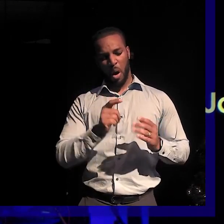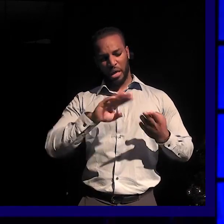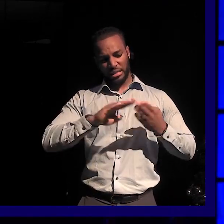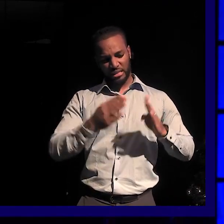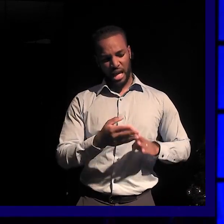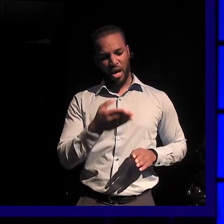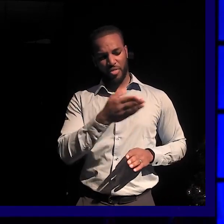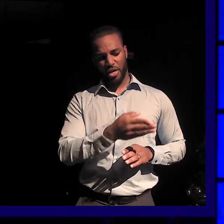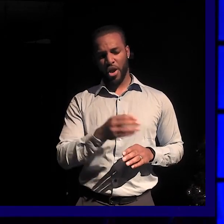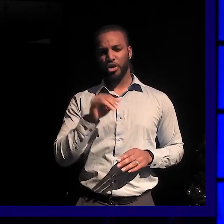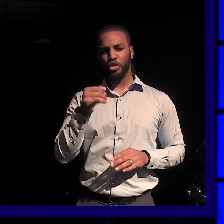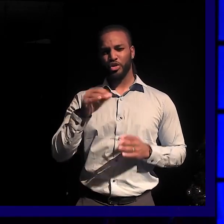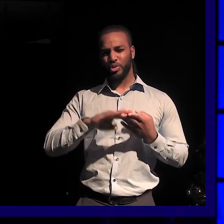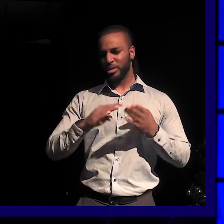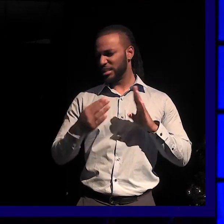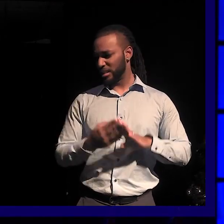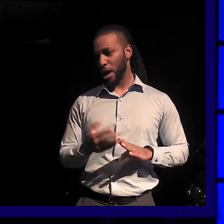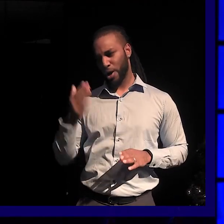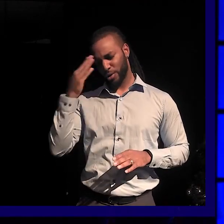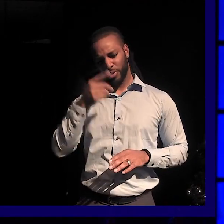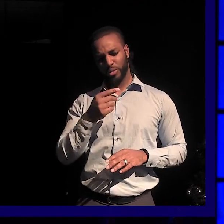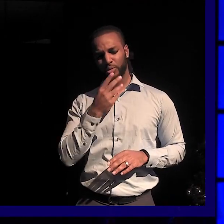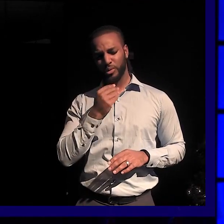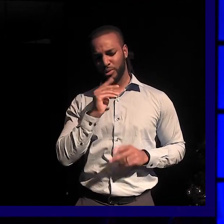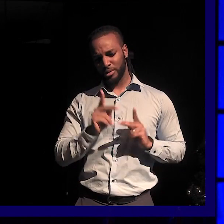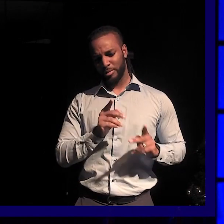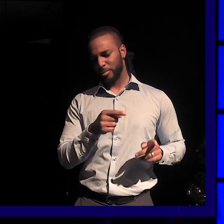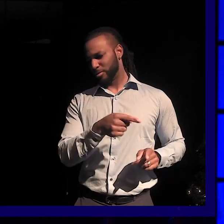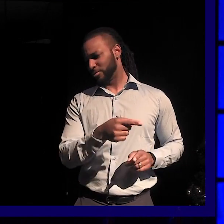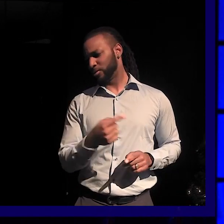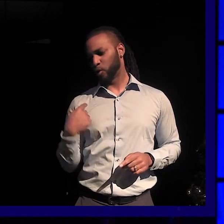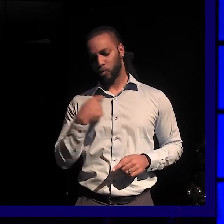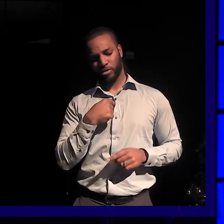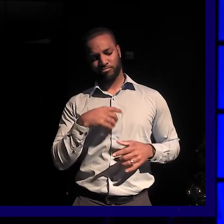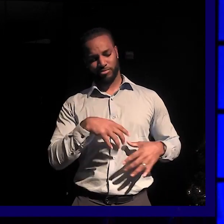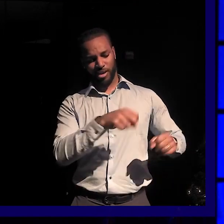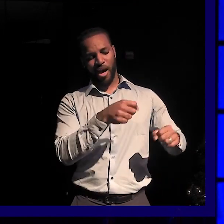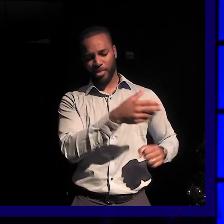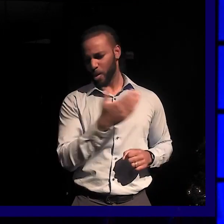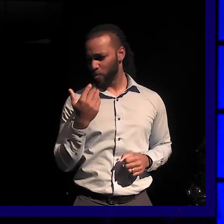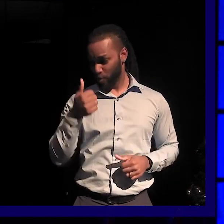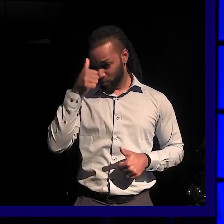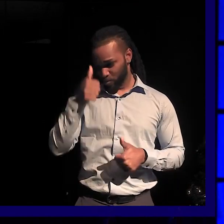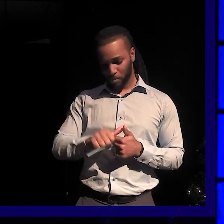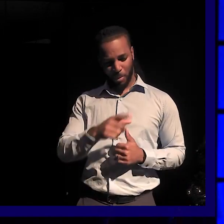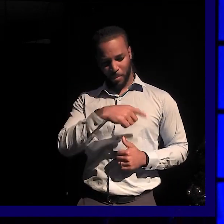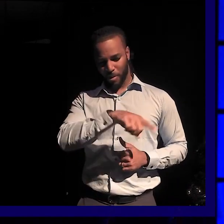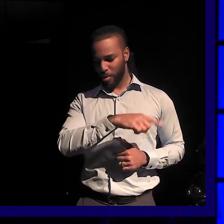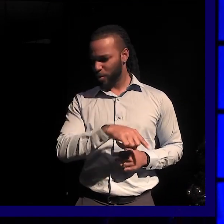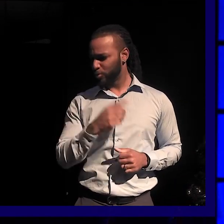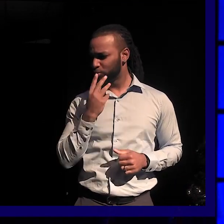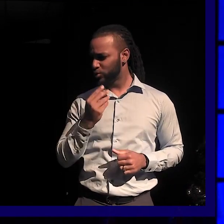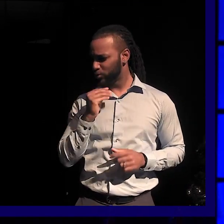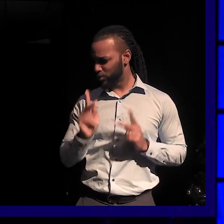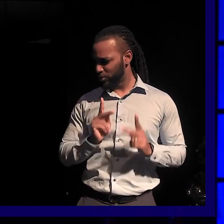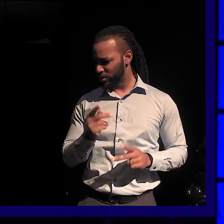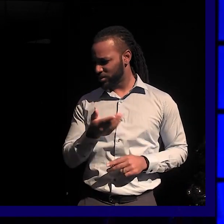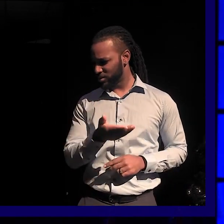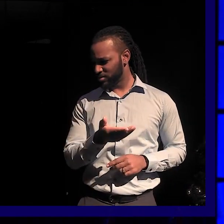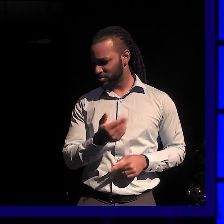in Judea. You know those Judeans, those Jews that we've conquered them before. Remember those Jews?